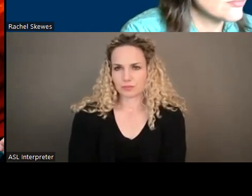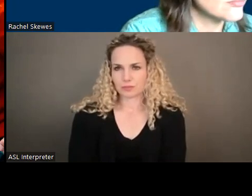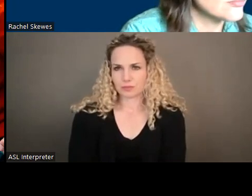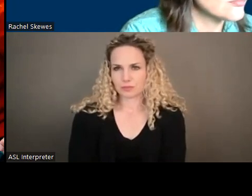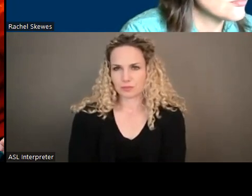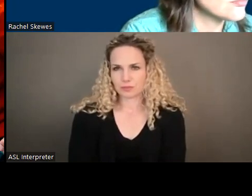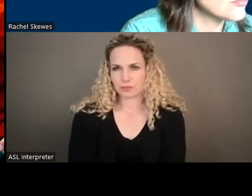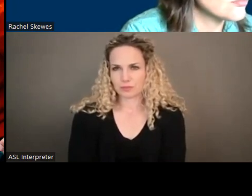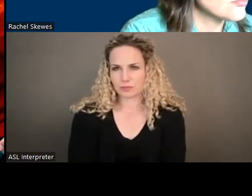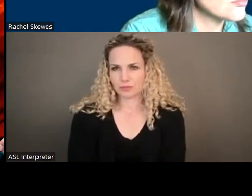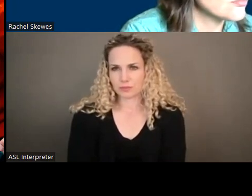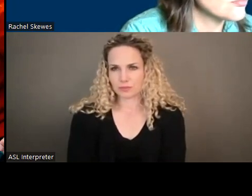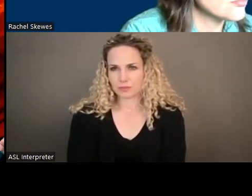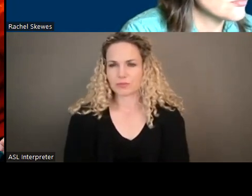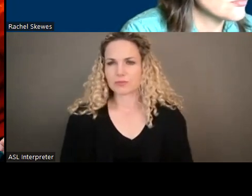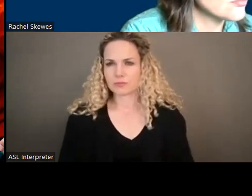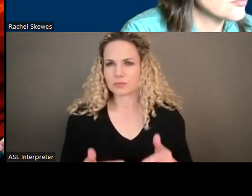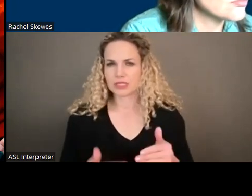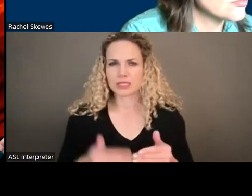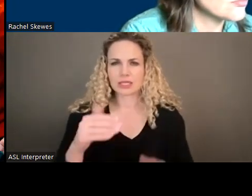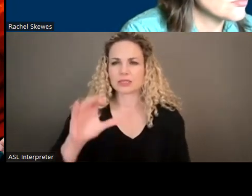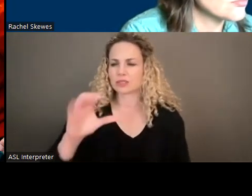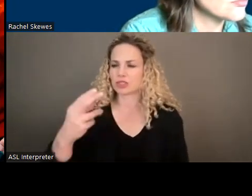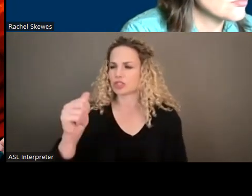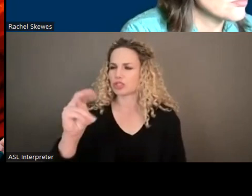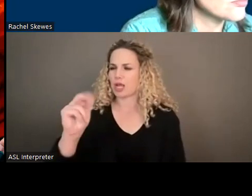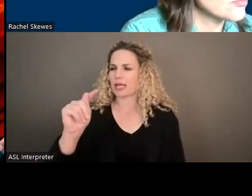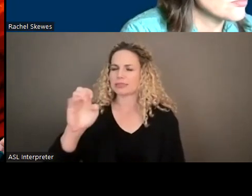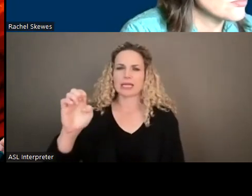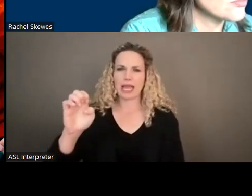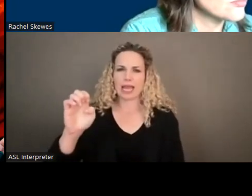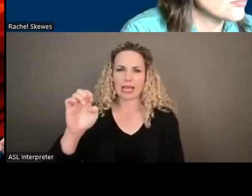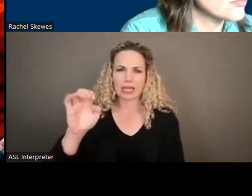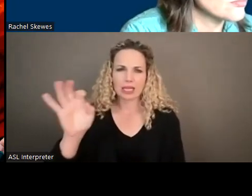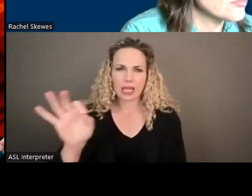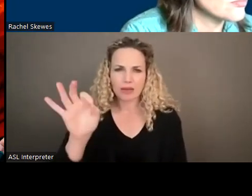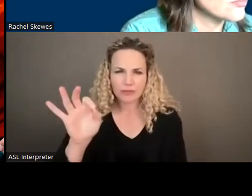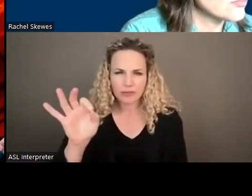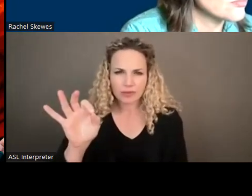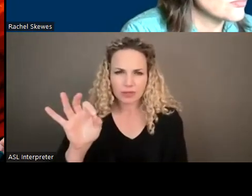Next, Shantae Flournoy. Shantae?